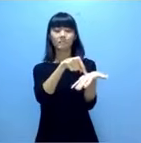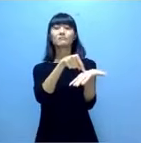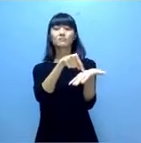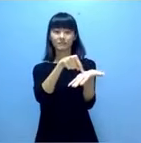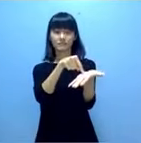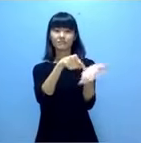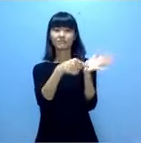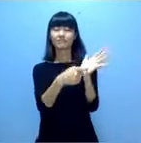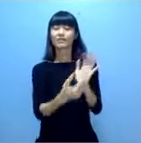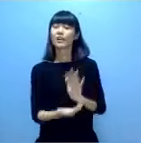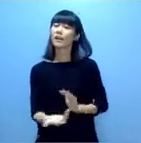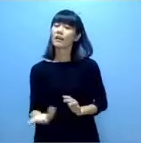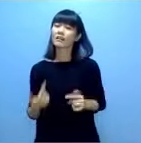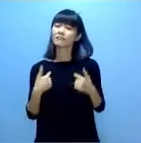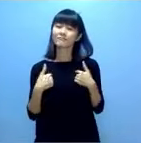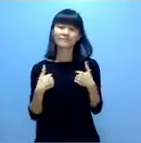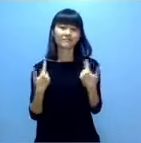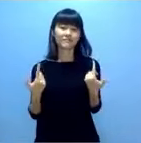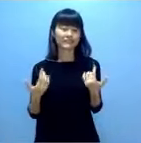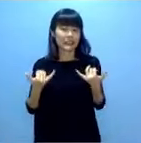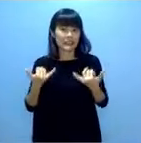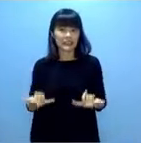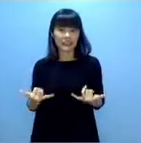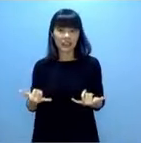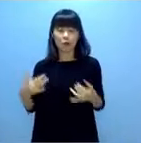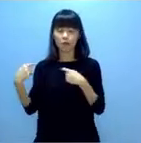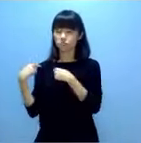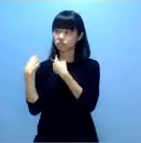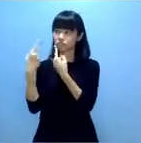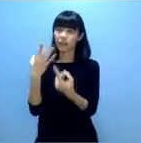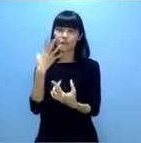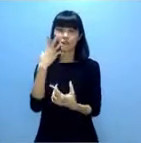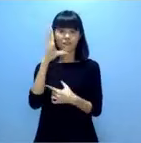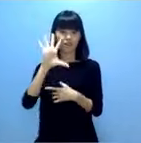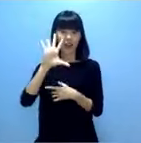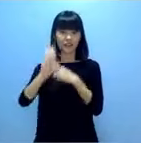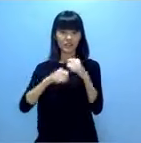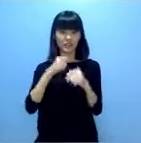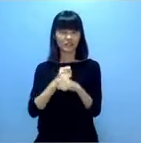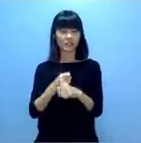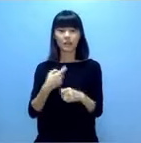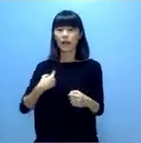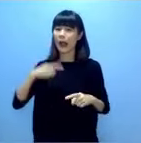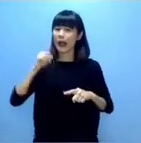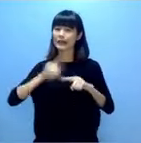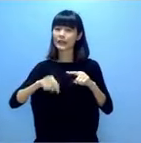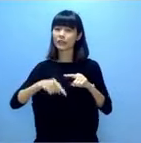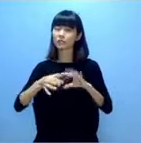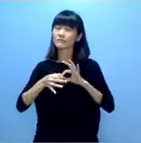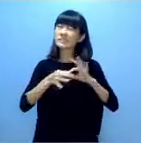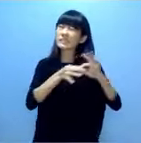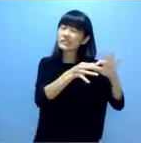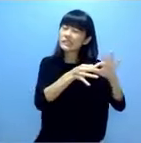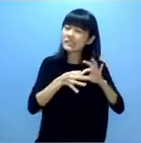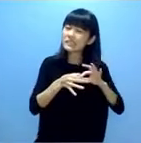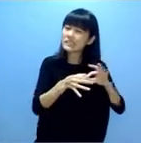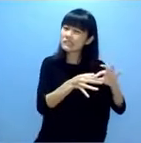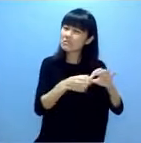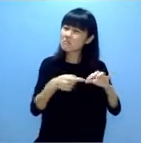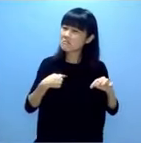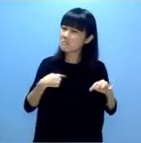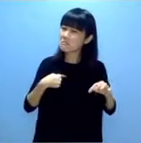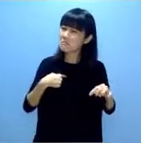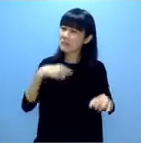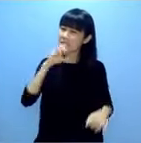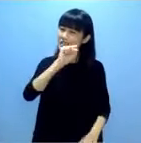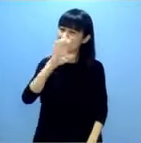So it's just, I mean, even right now, like after 5 years, it's just something that I cannot reconcile with. I never saw